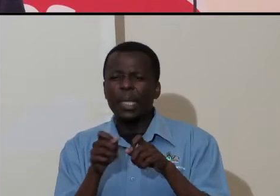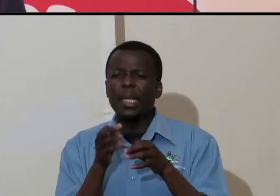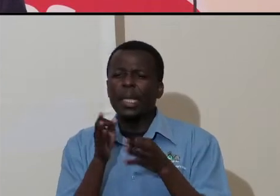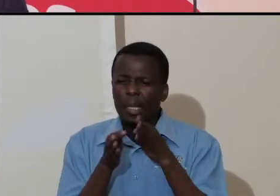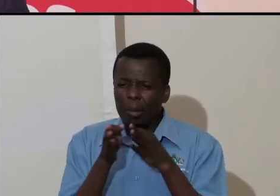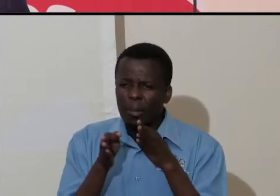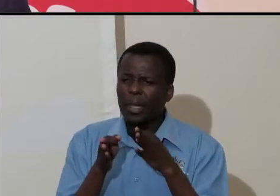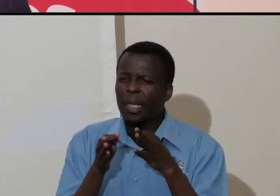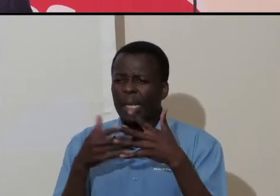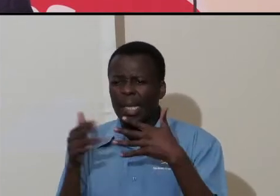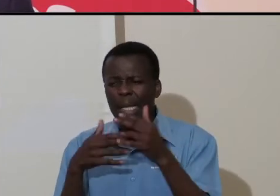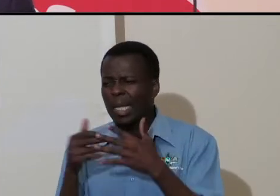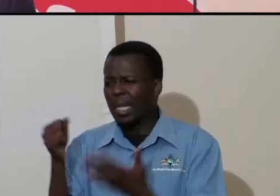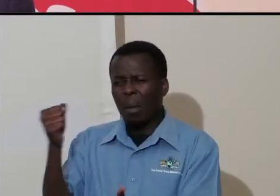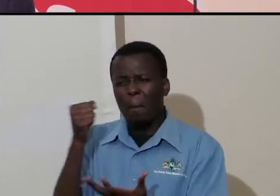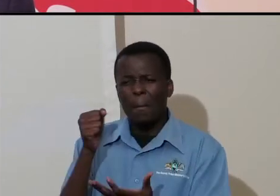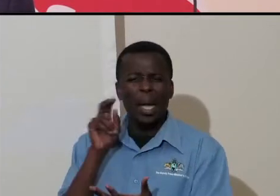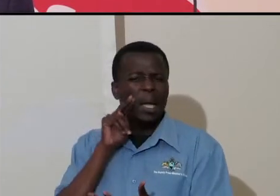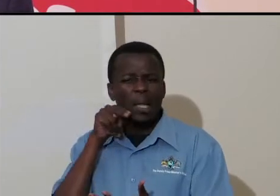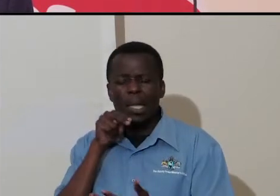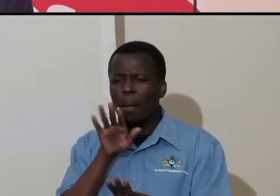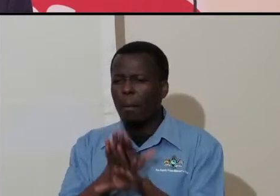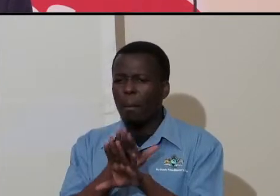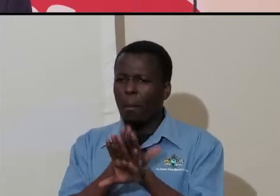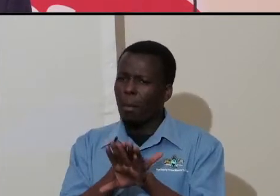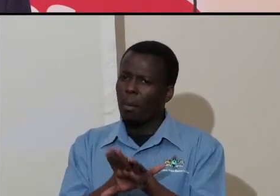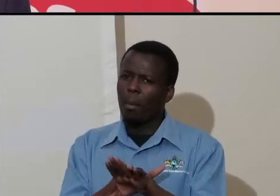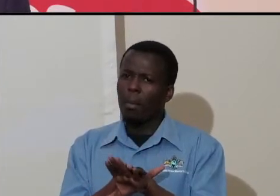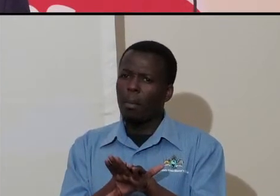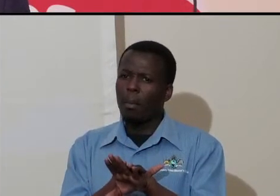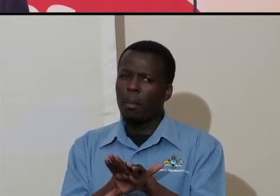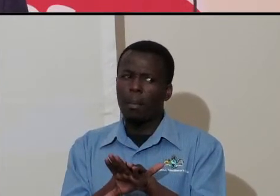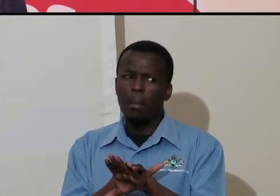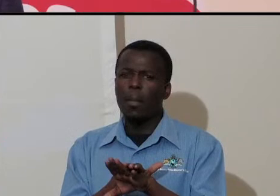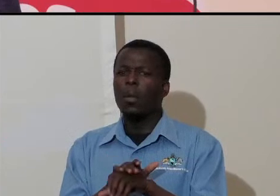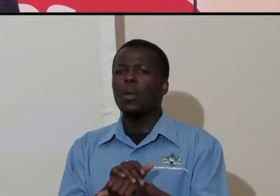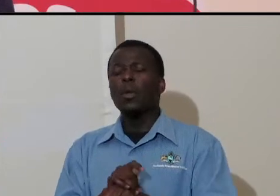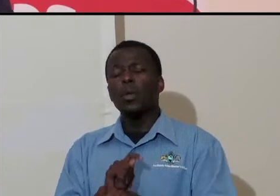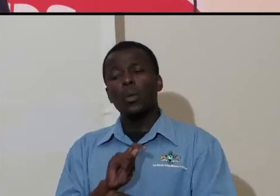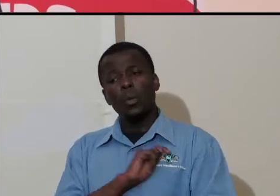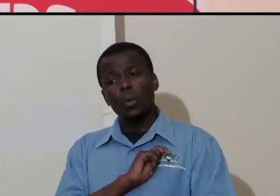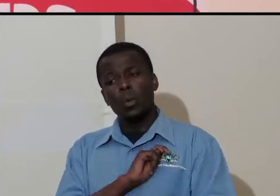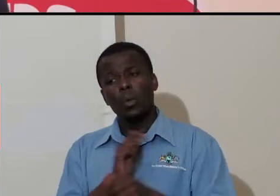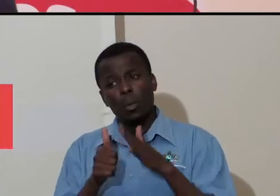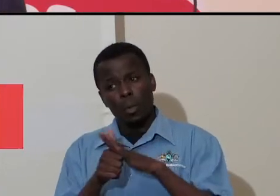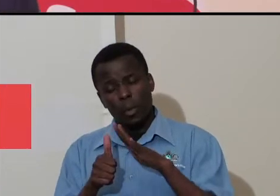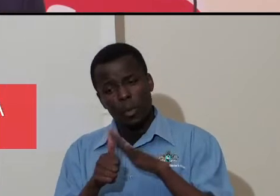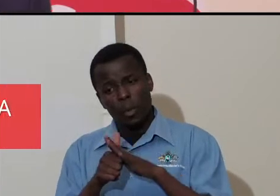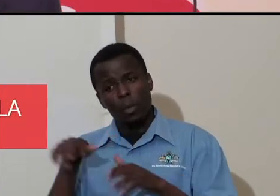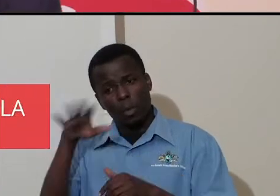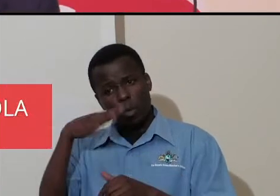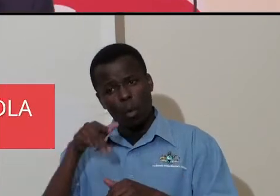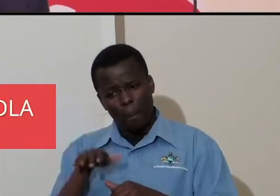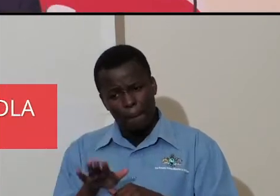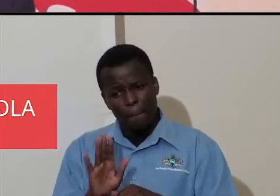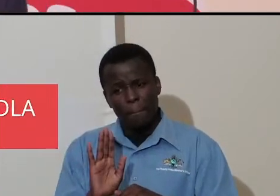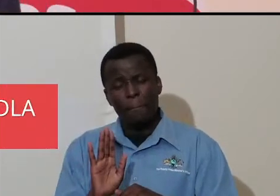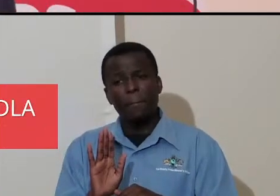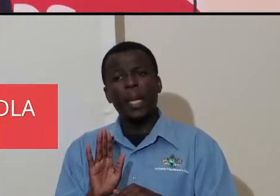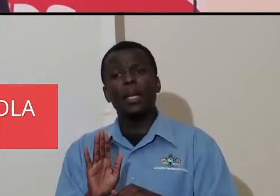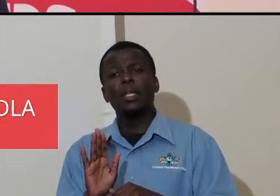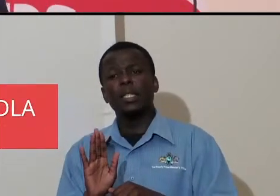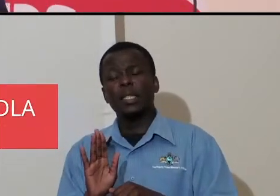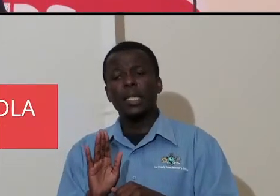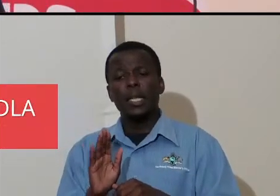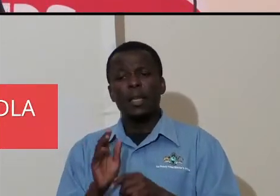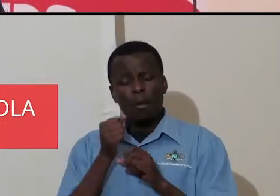a few. To play a role in ending HIV and AIDS, civil society organizations are also